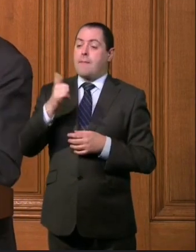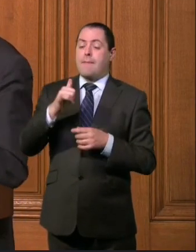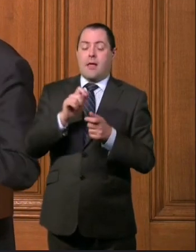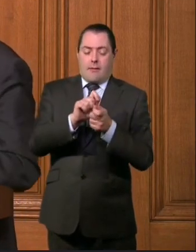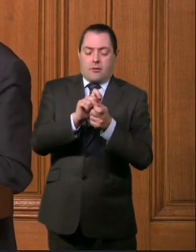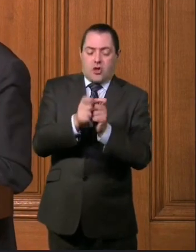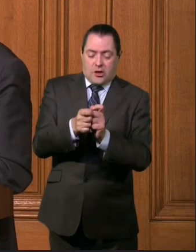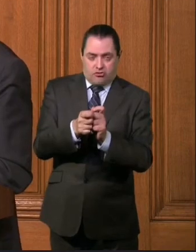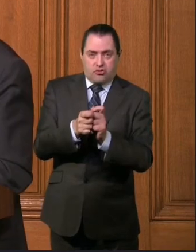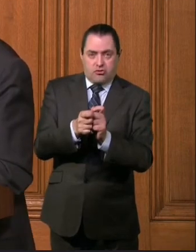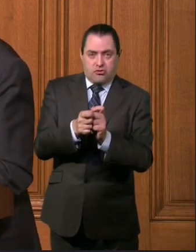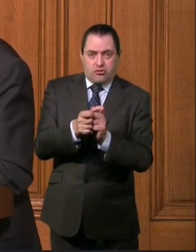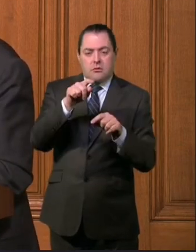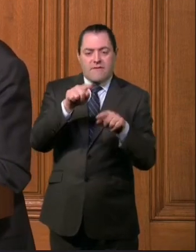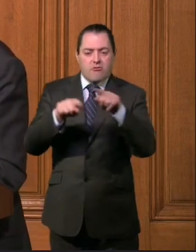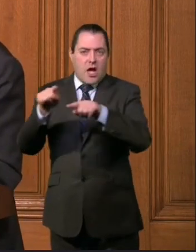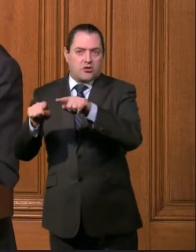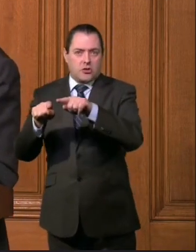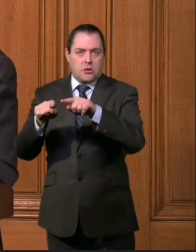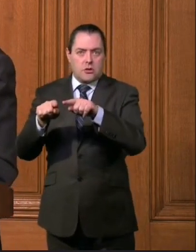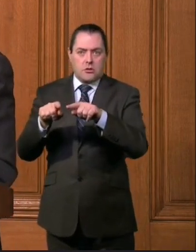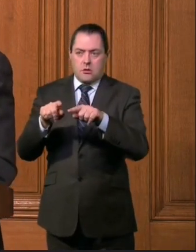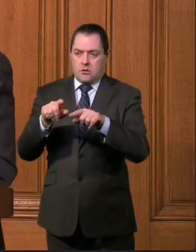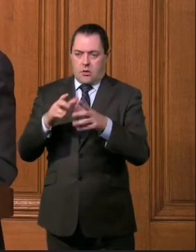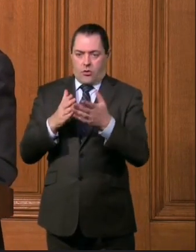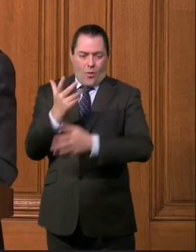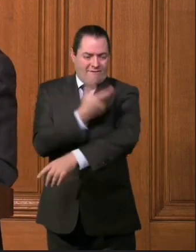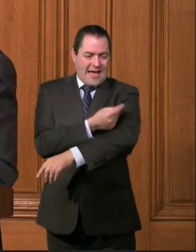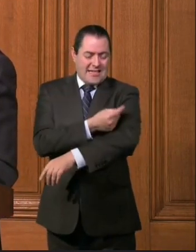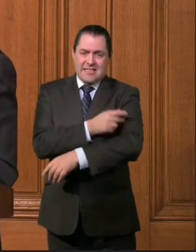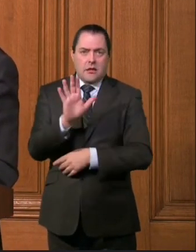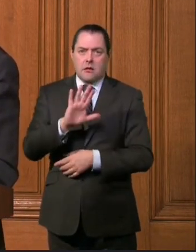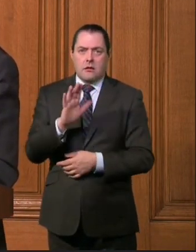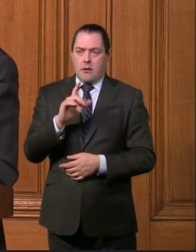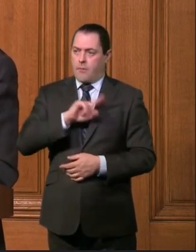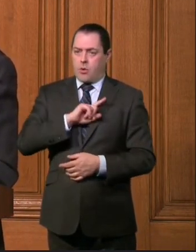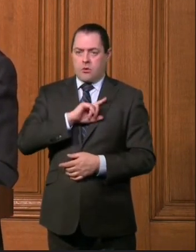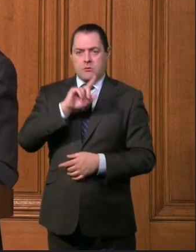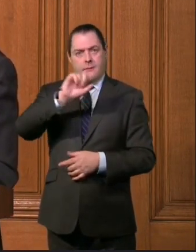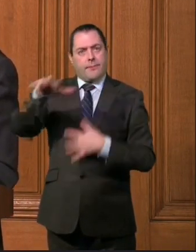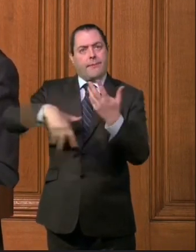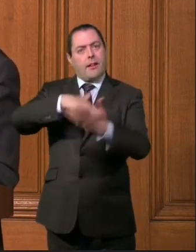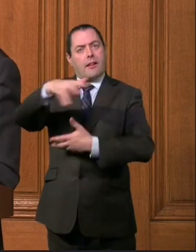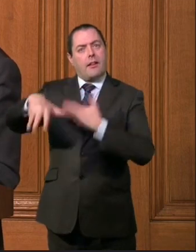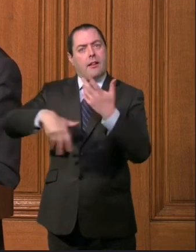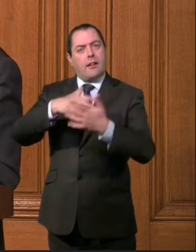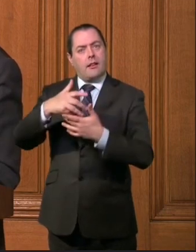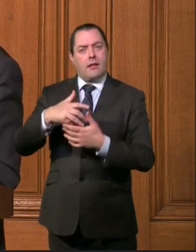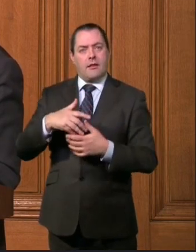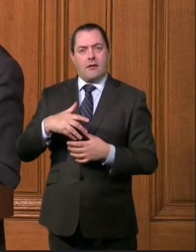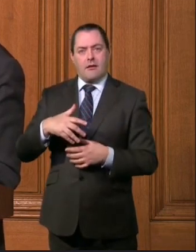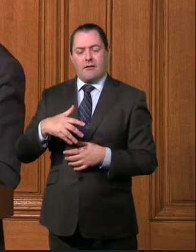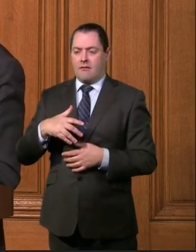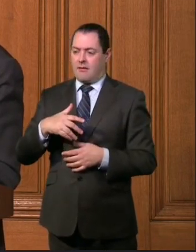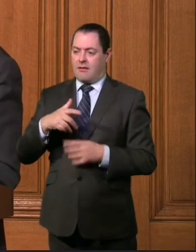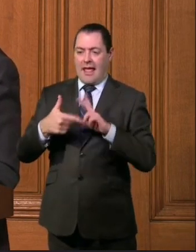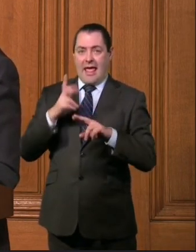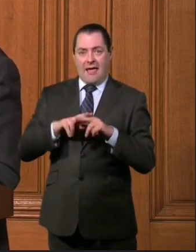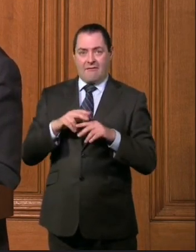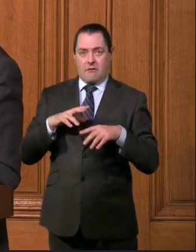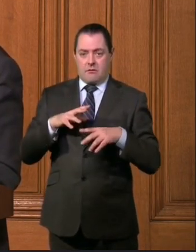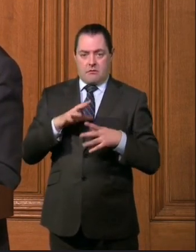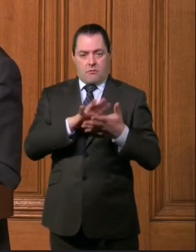vaccine pressure or anything else. They seem to be mutations that the virus accumulates naturally during replication as it wants to get